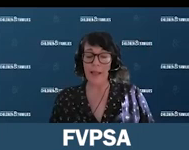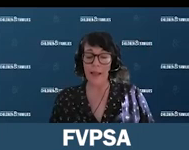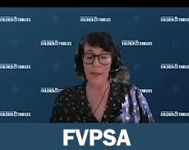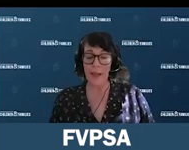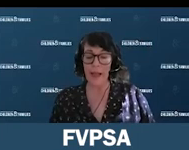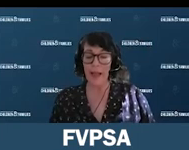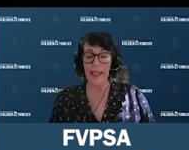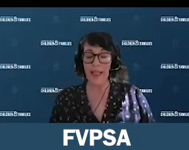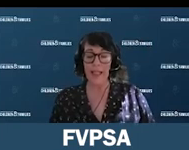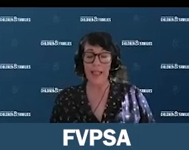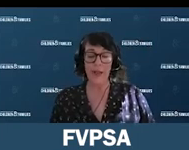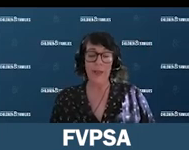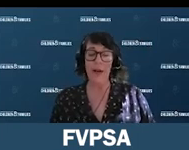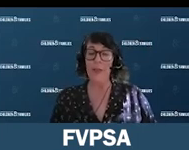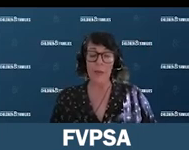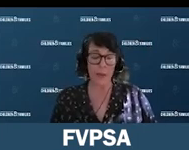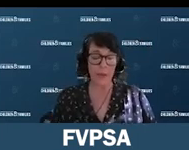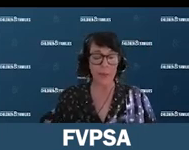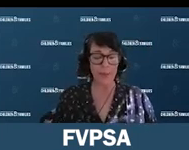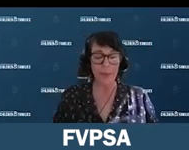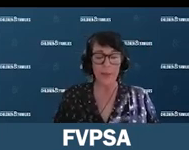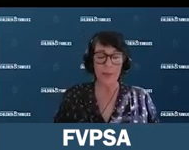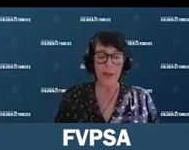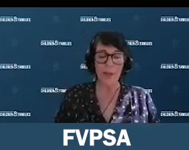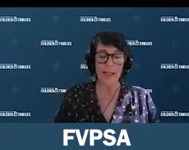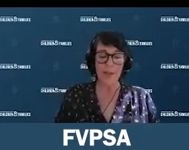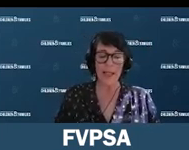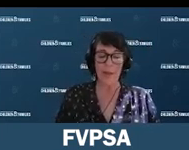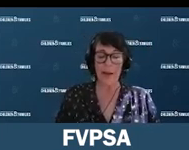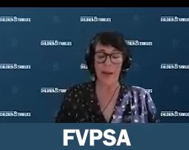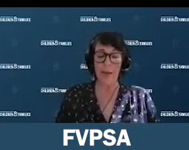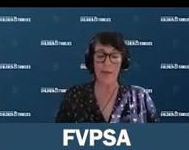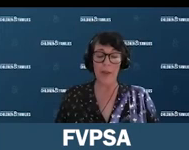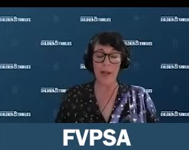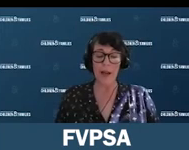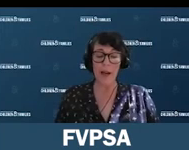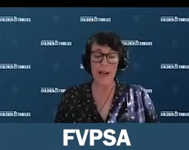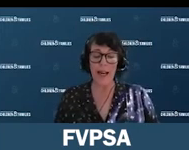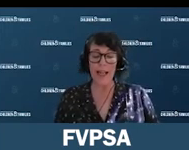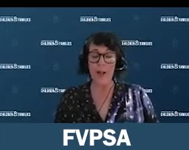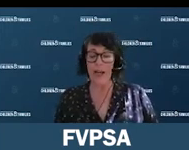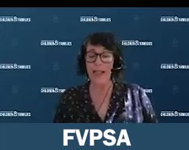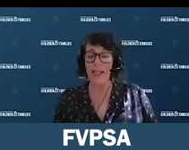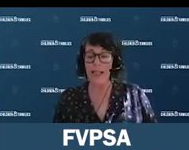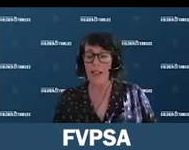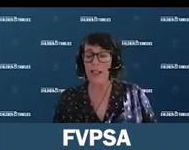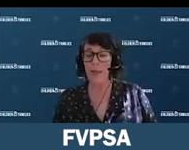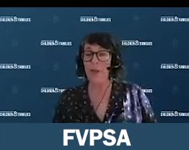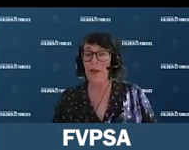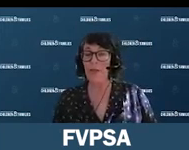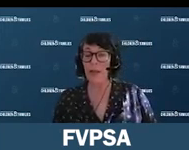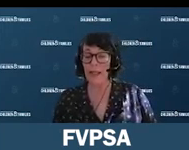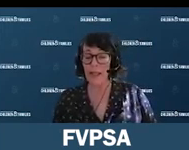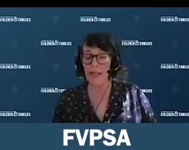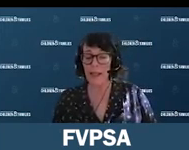loss. In these cases, you need prior approval. You must obtain prior approval for any no-cost extensions up